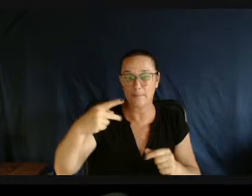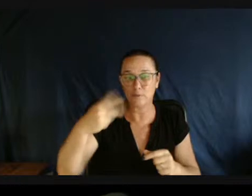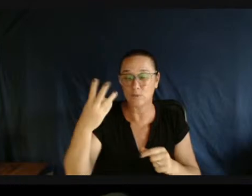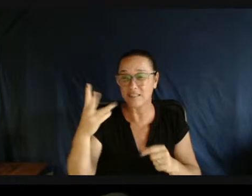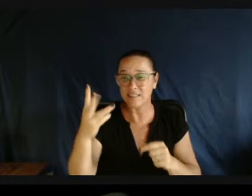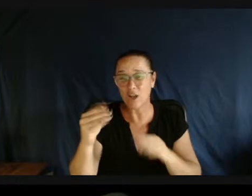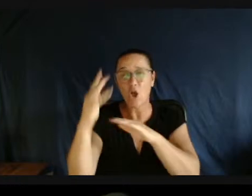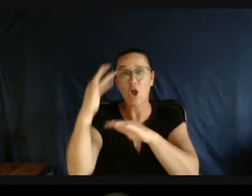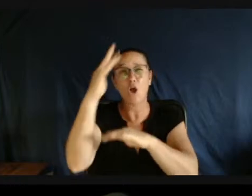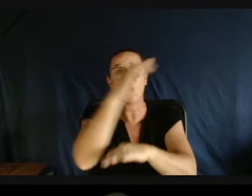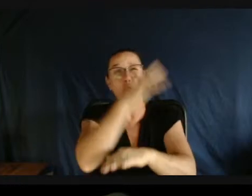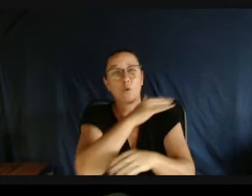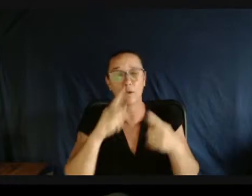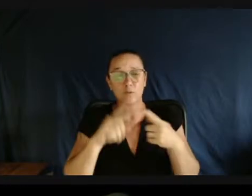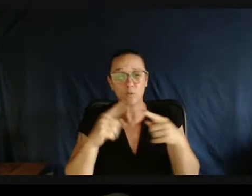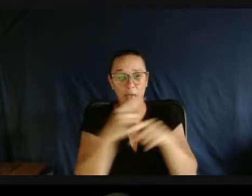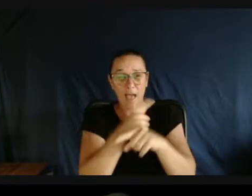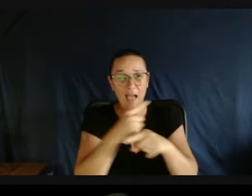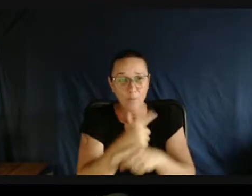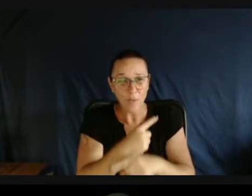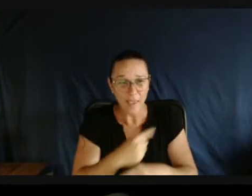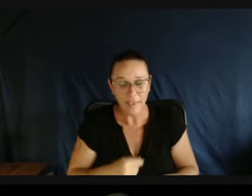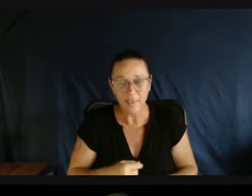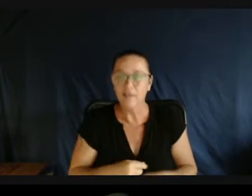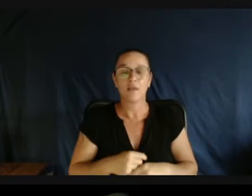highway. There's a reason they close those areas, so